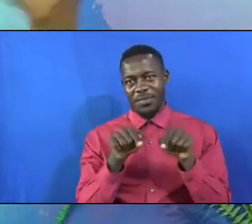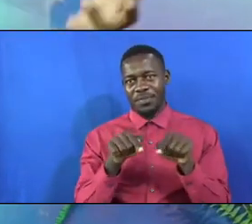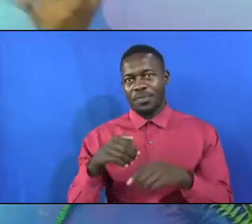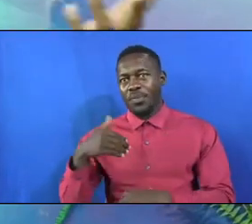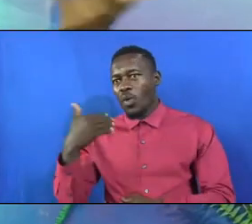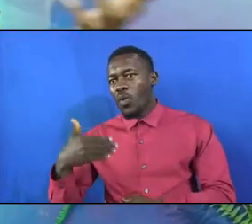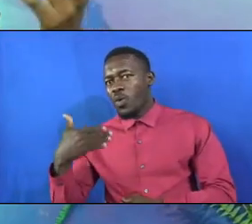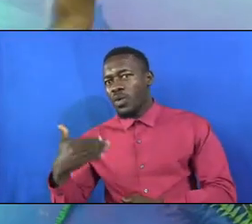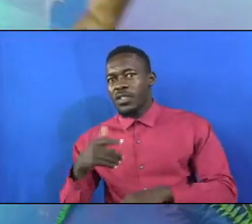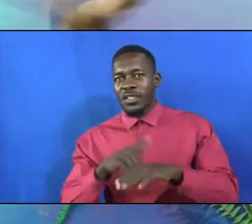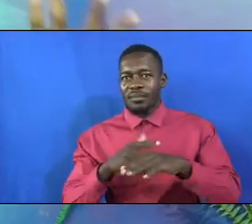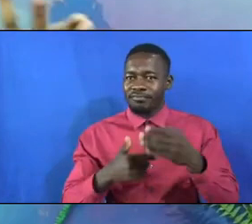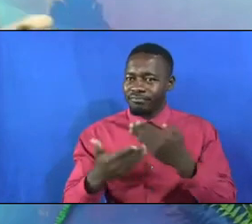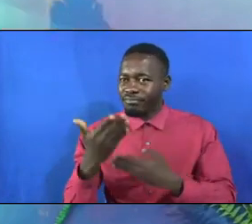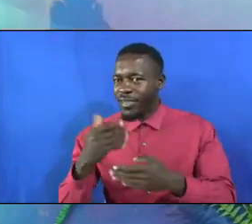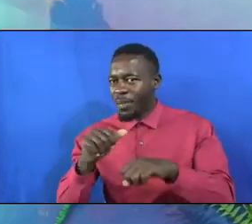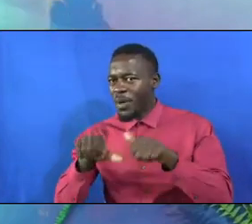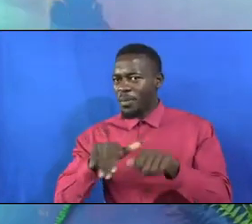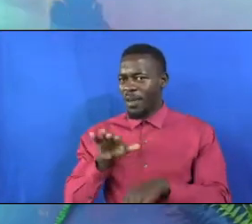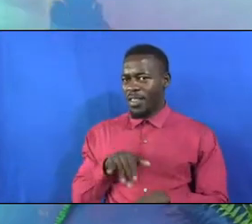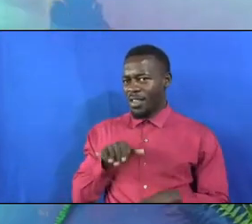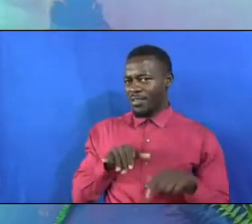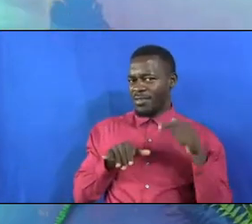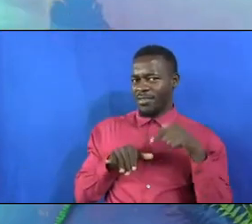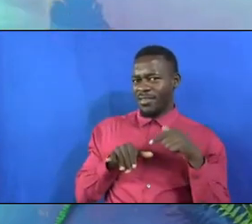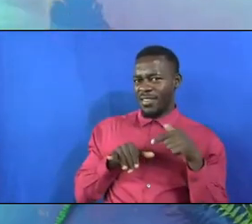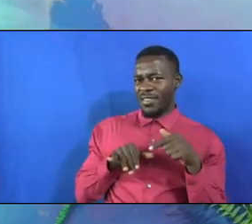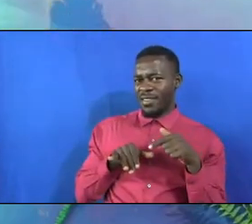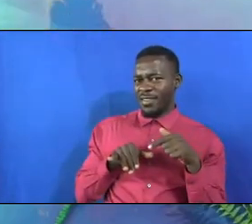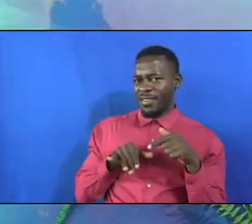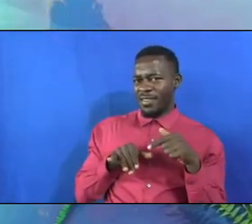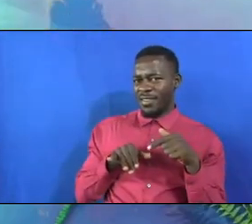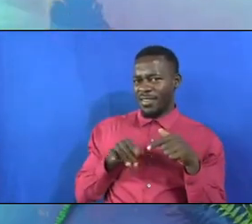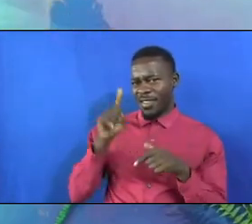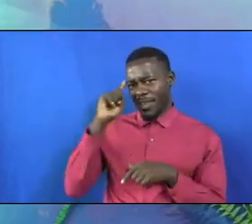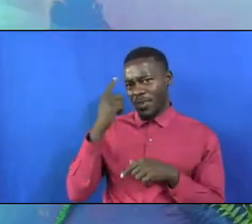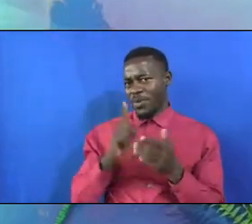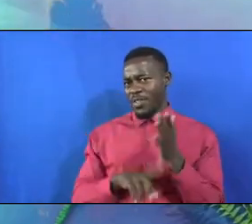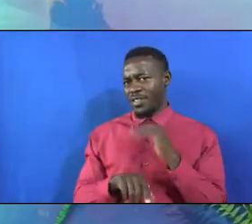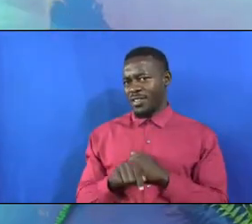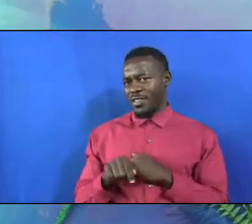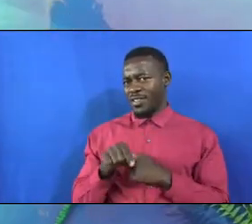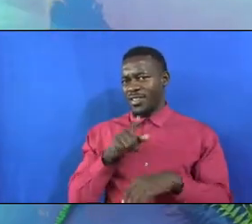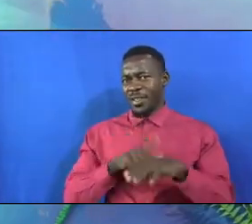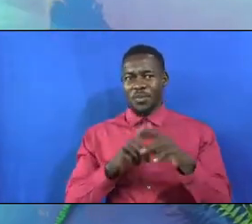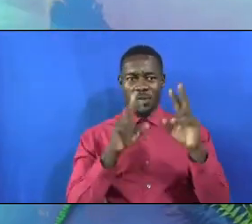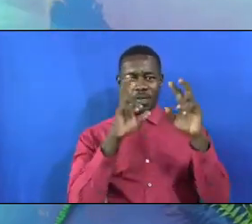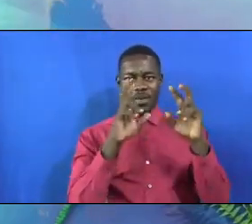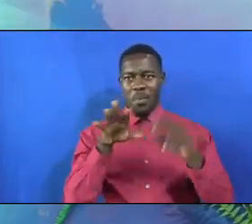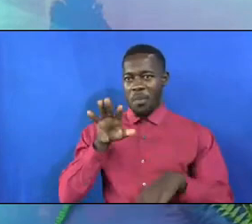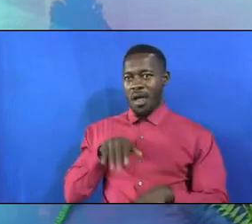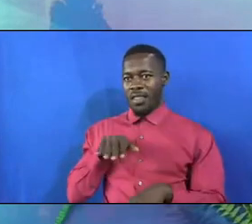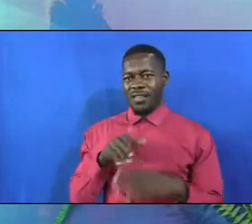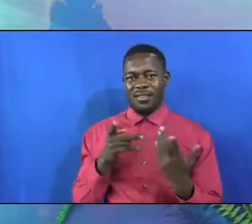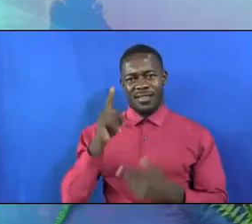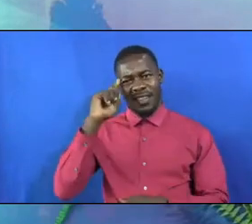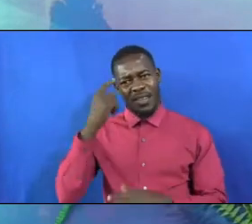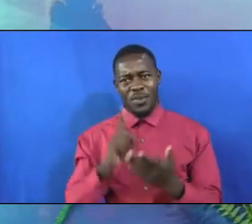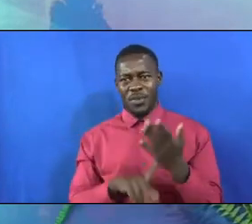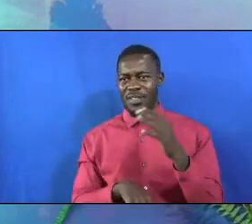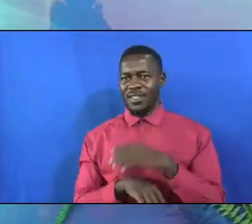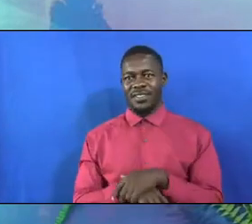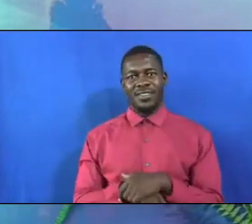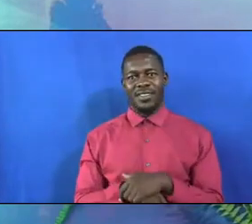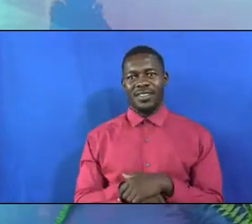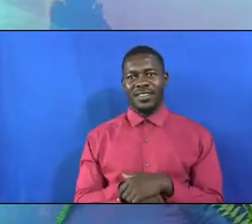Every time that you talk about women, what comes to the mind, they're the usual, you know, the great, you